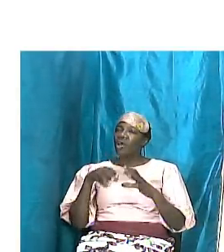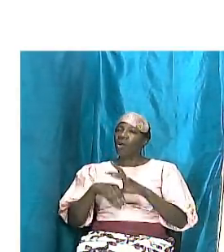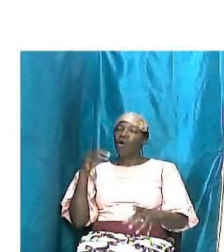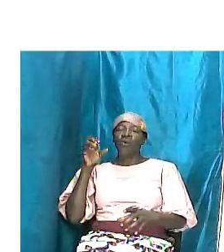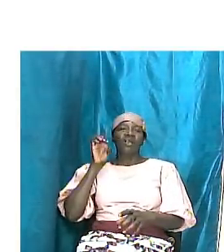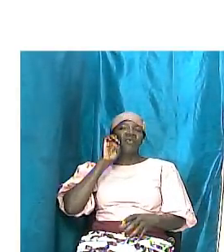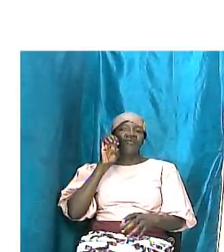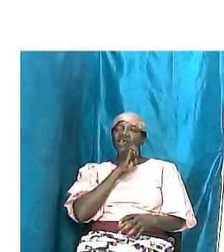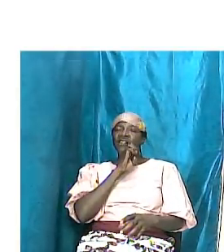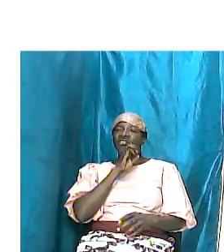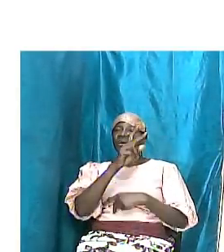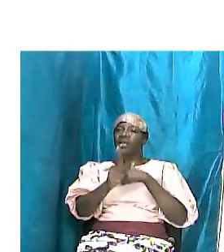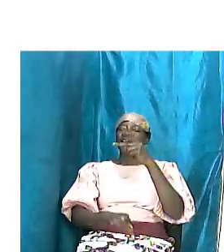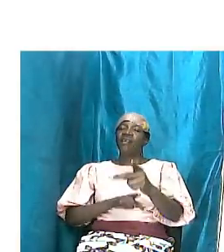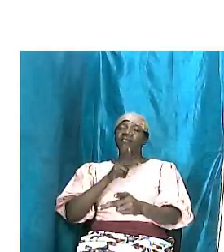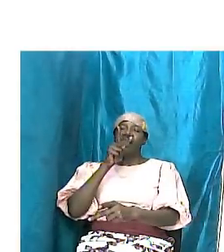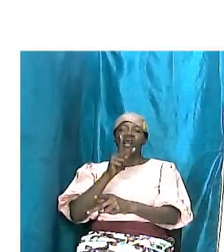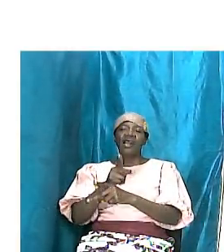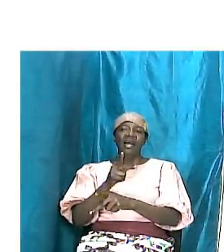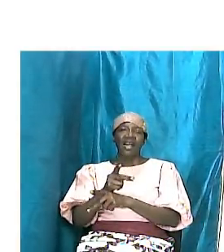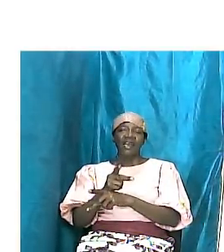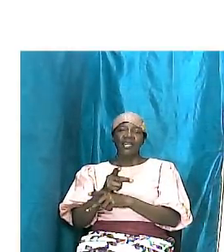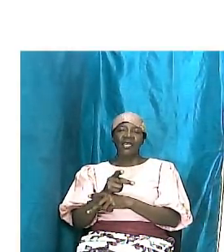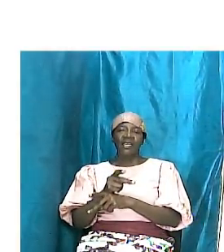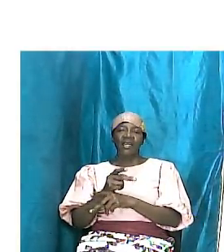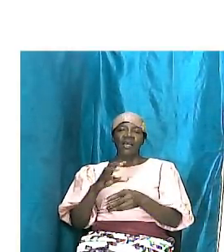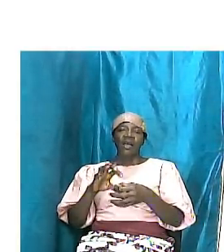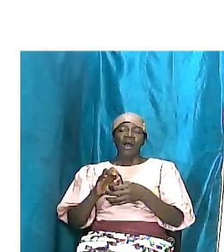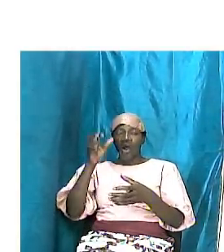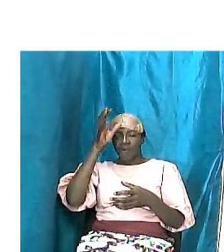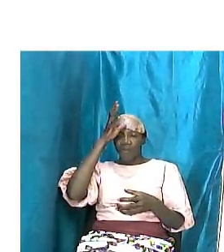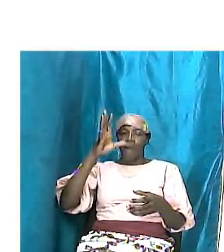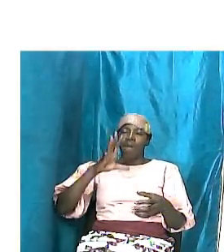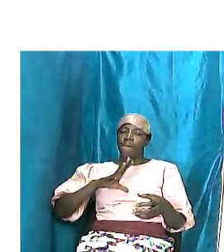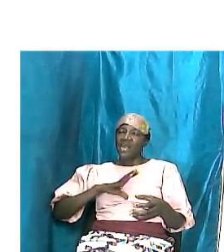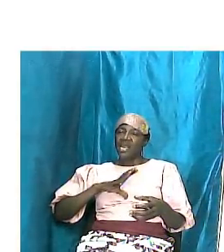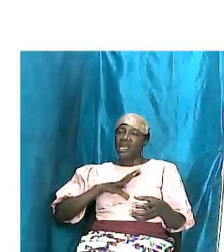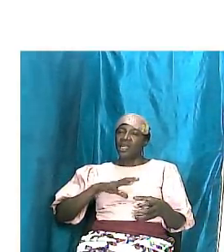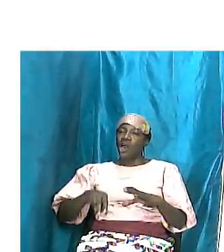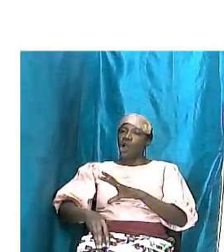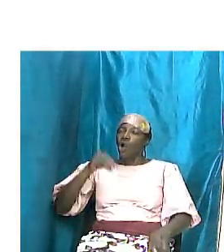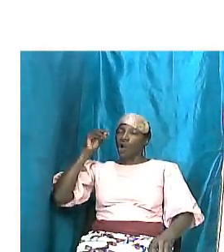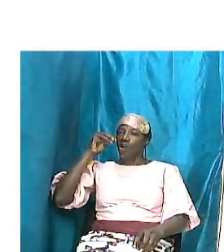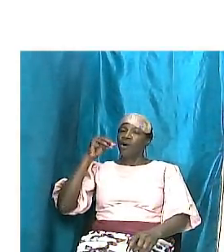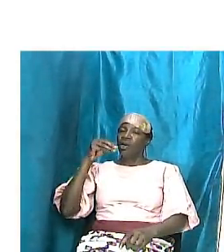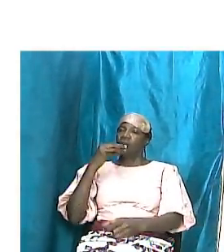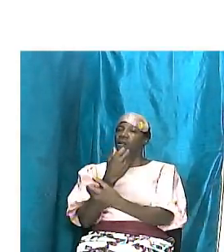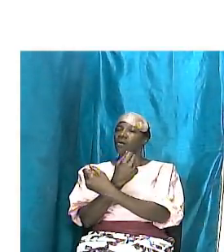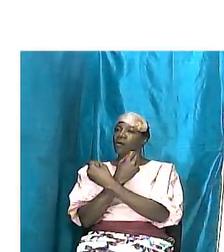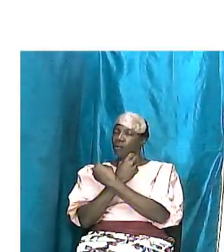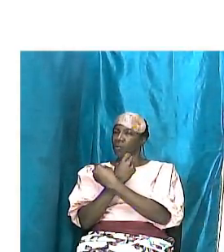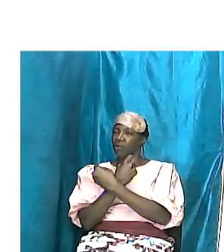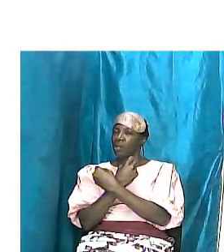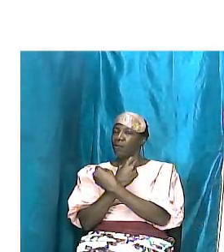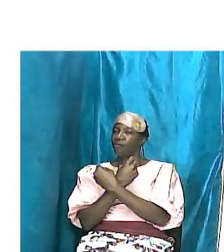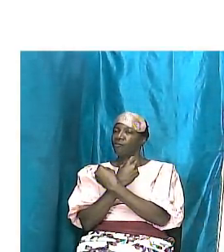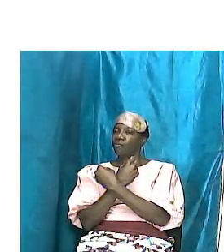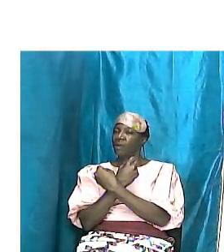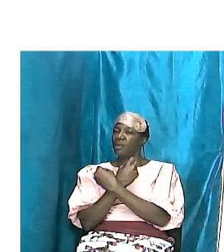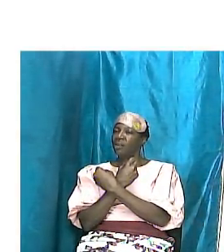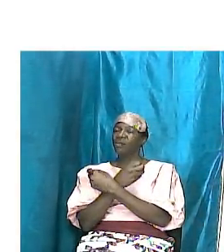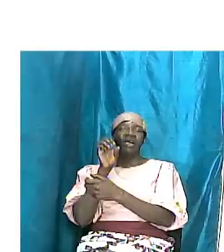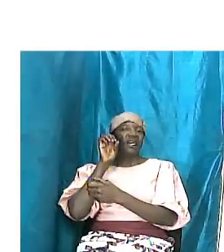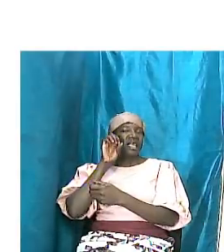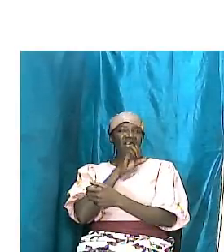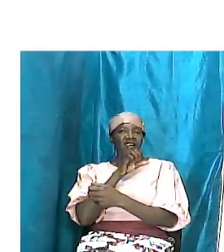a type of we as men coming out of bondage. Yes, Egypt was a type